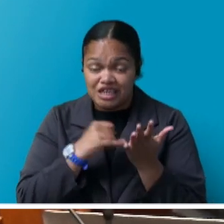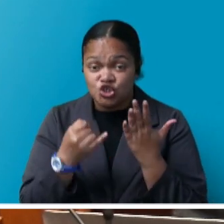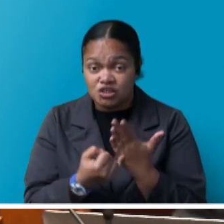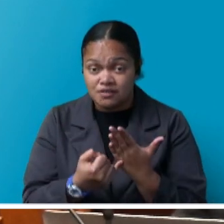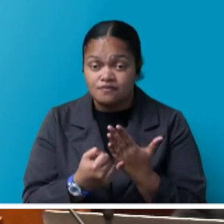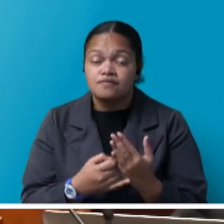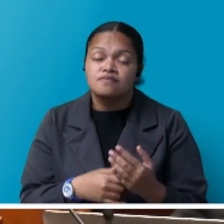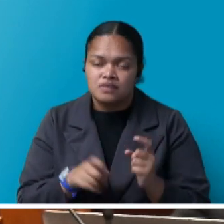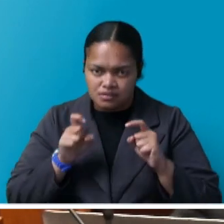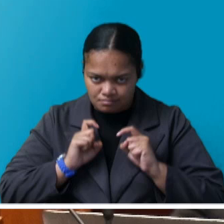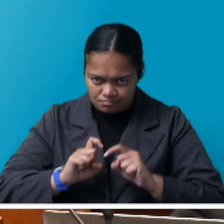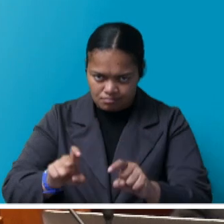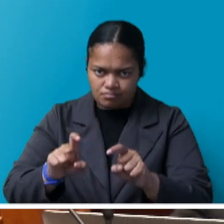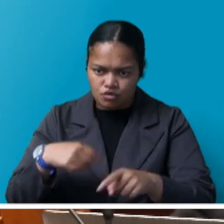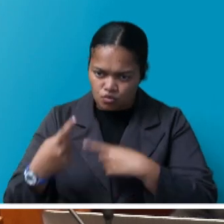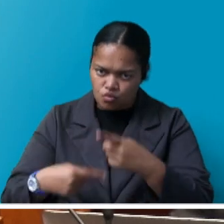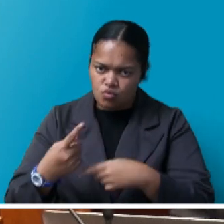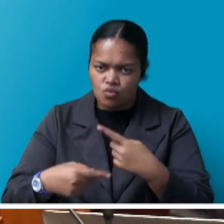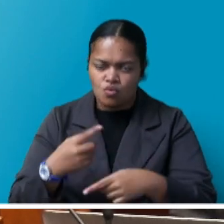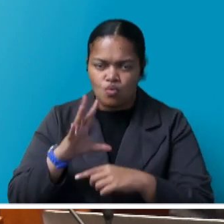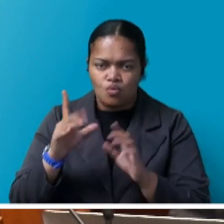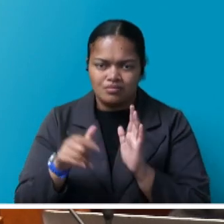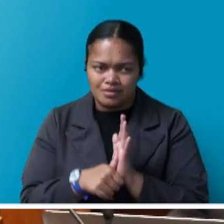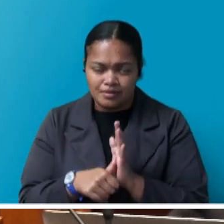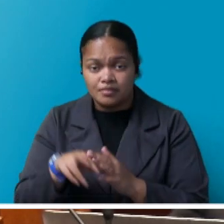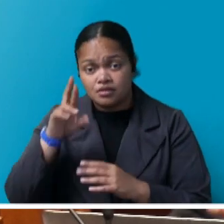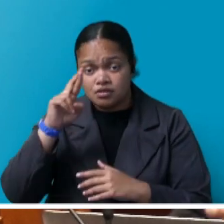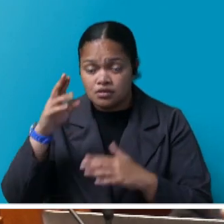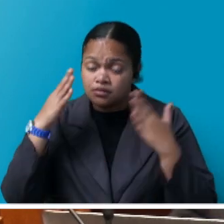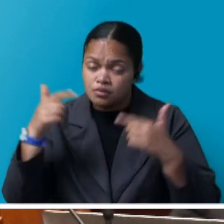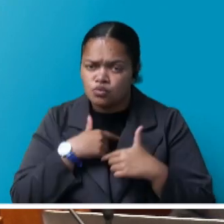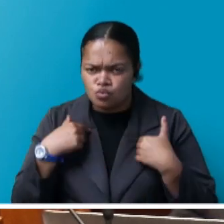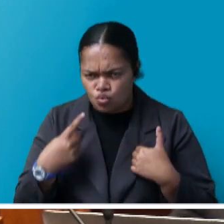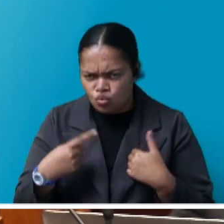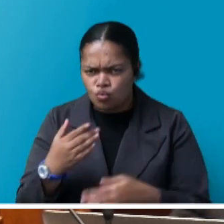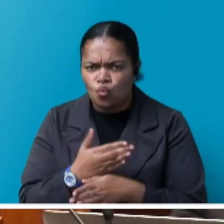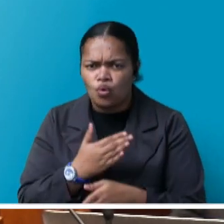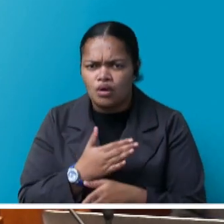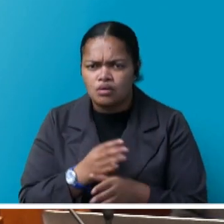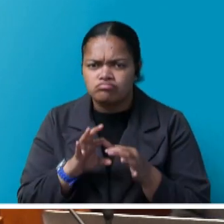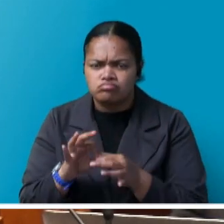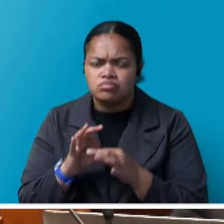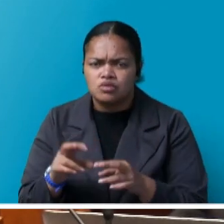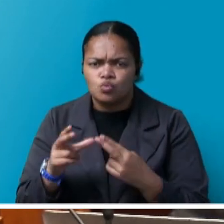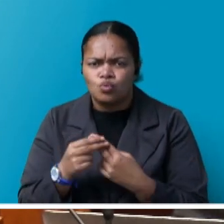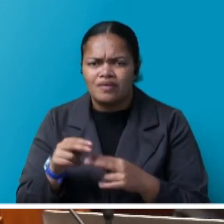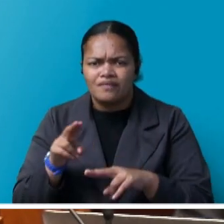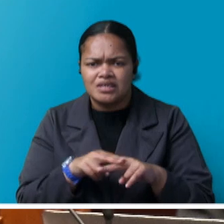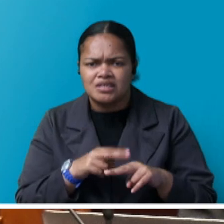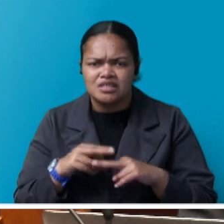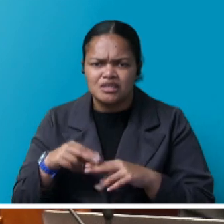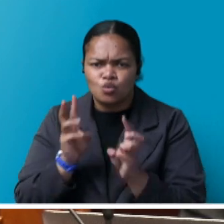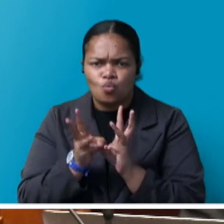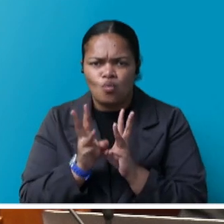and sustainable over time. Mr. Speaker, sir, we continue to work closely with the Fiji Meteorological Services,